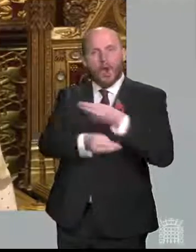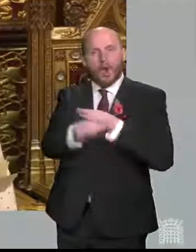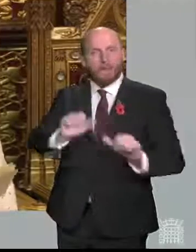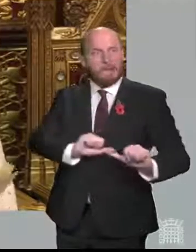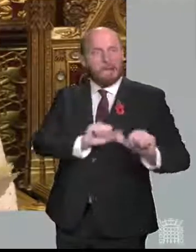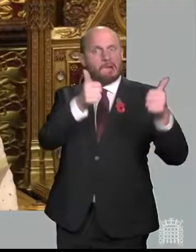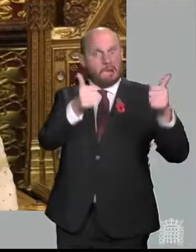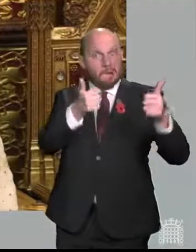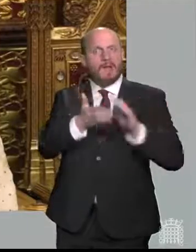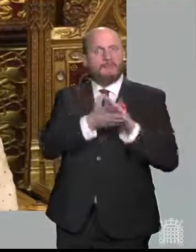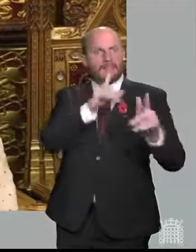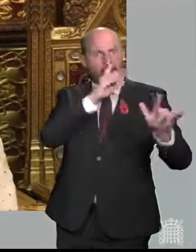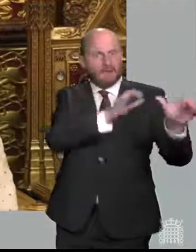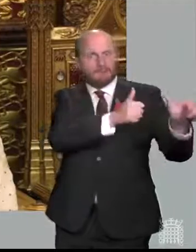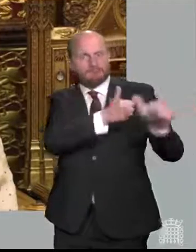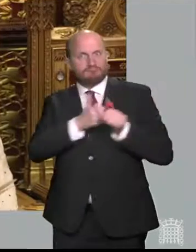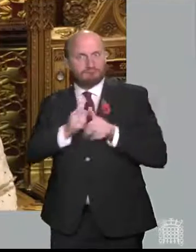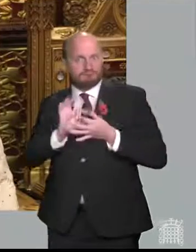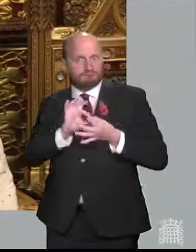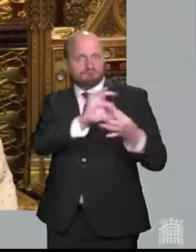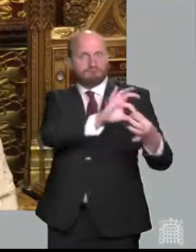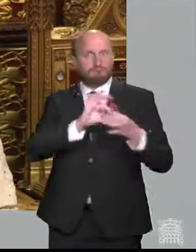in the United Kingdom.